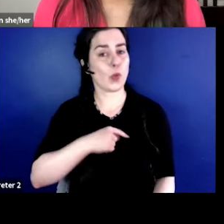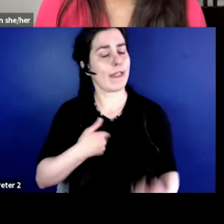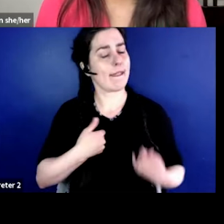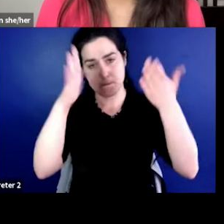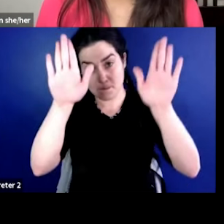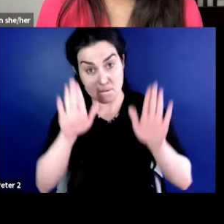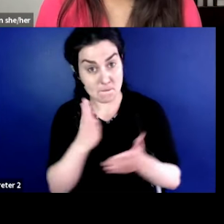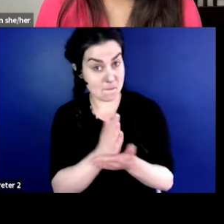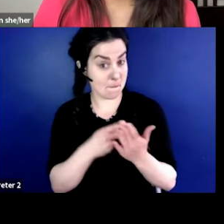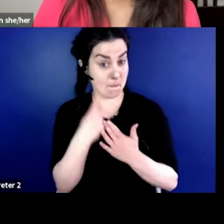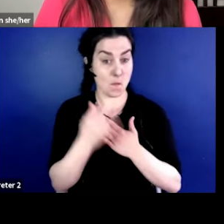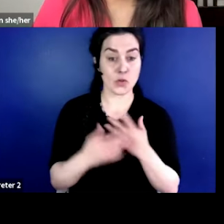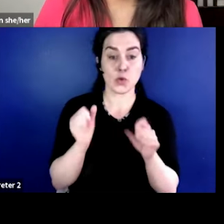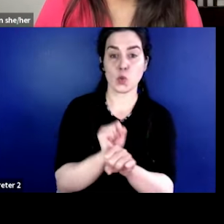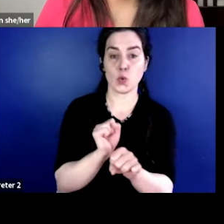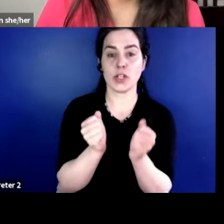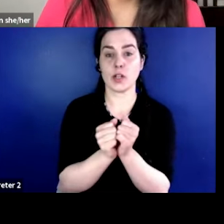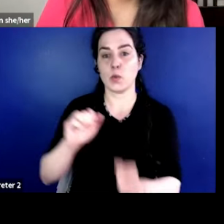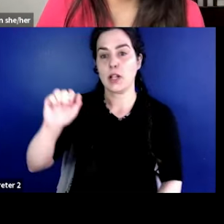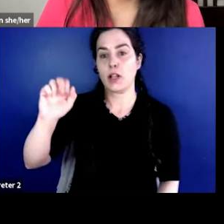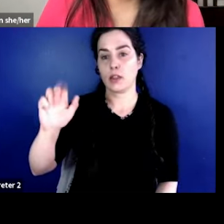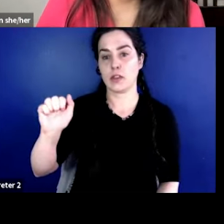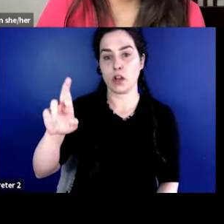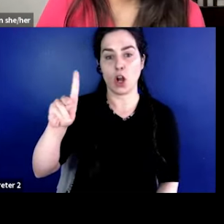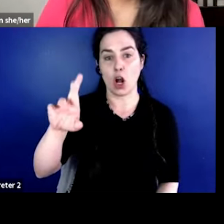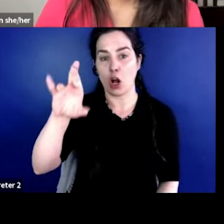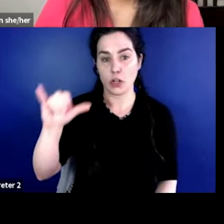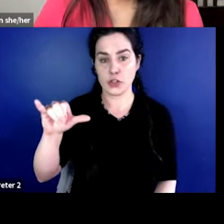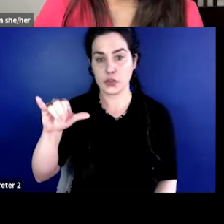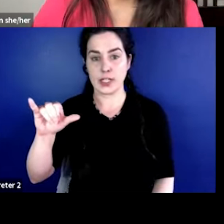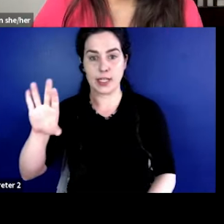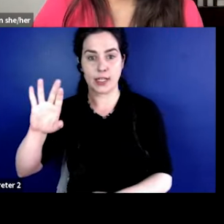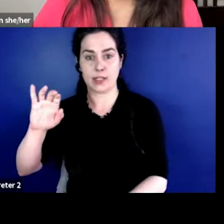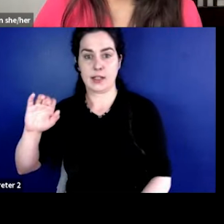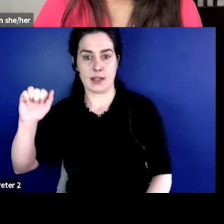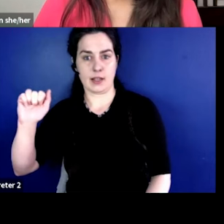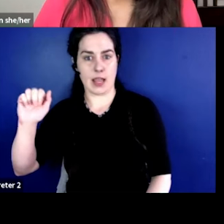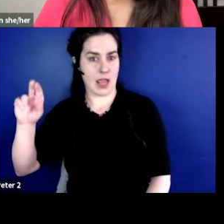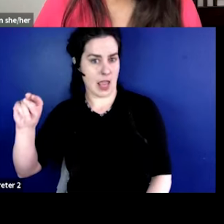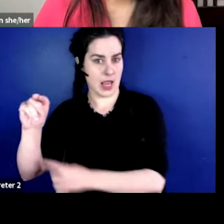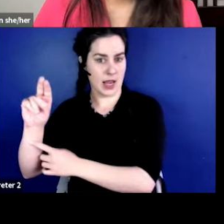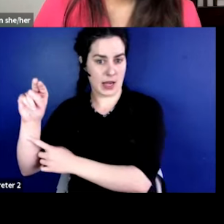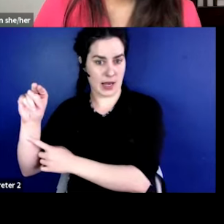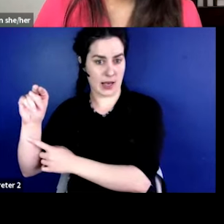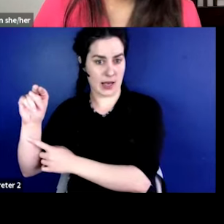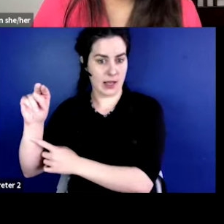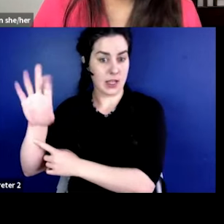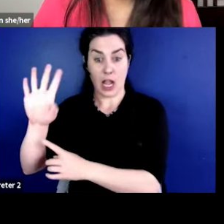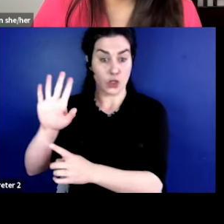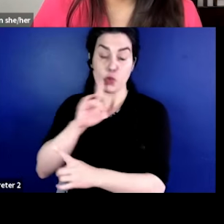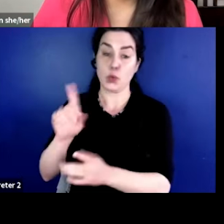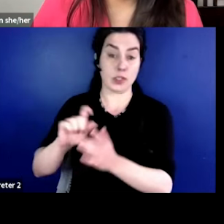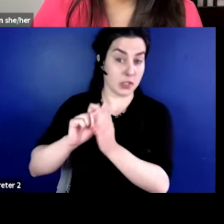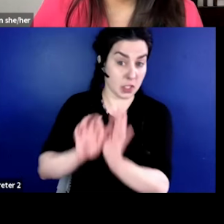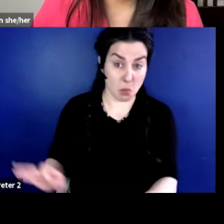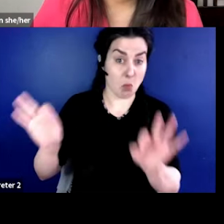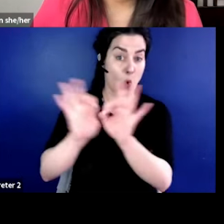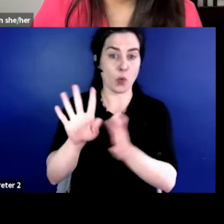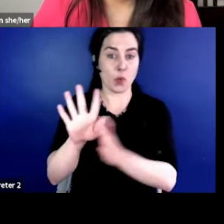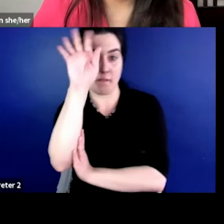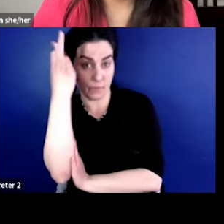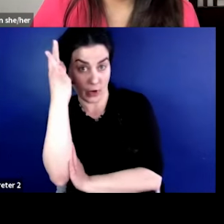project was working with Adrienne, and Adrienne has been leading the Francophone key elements in our team. And she actually worked on